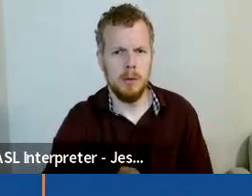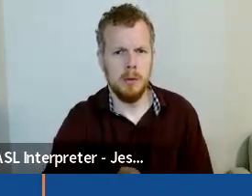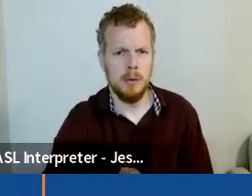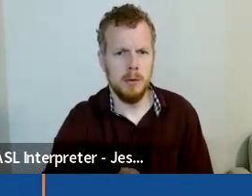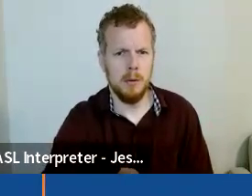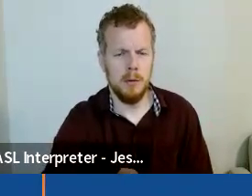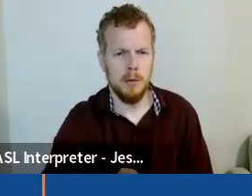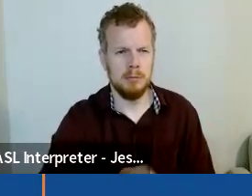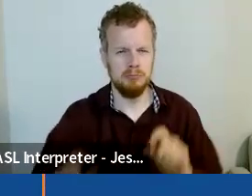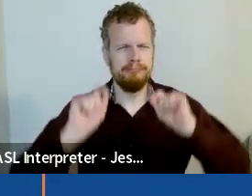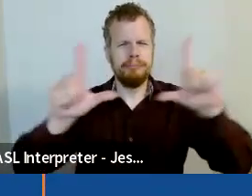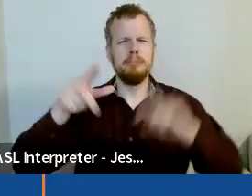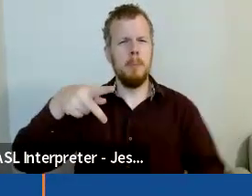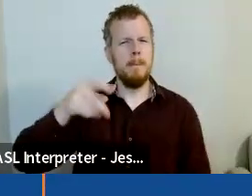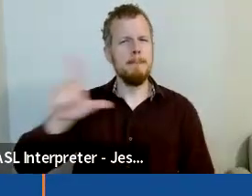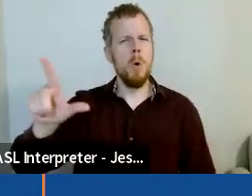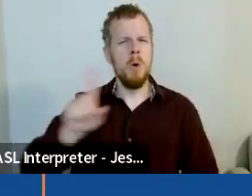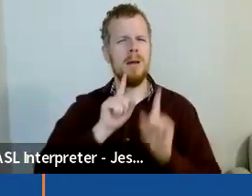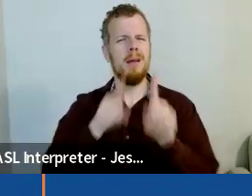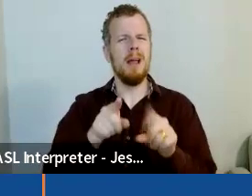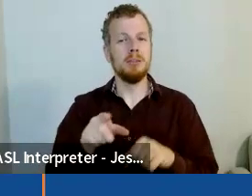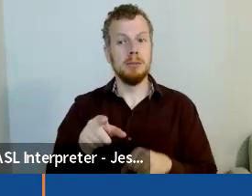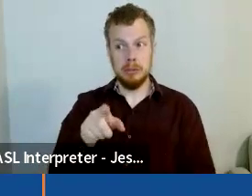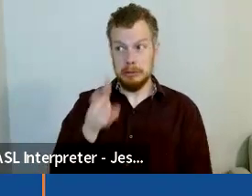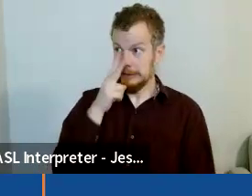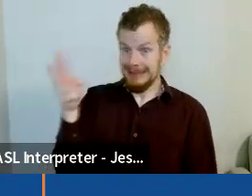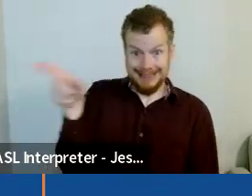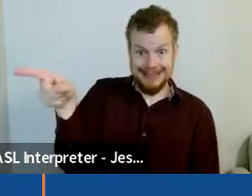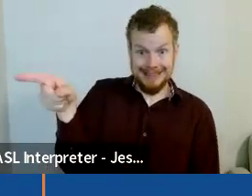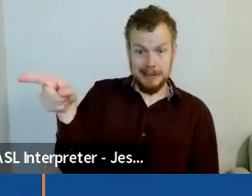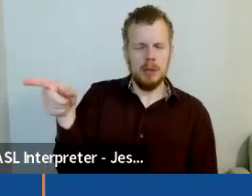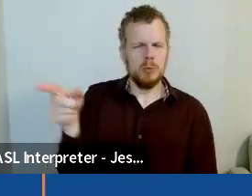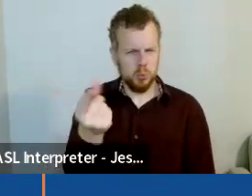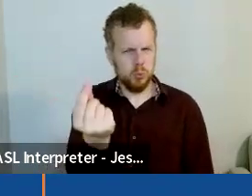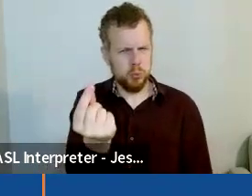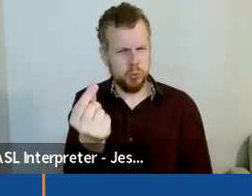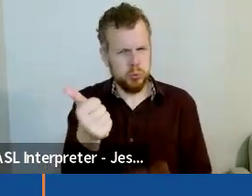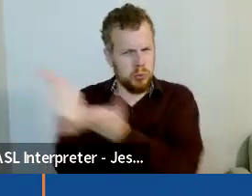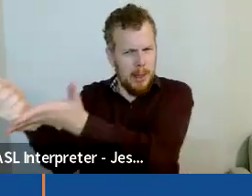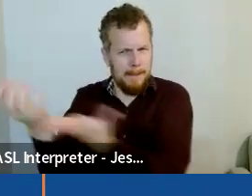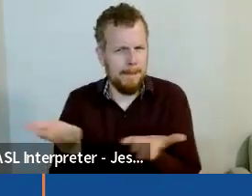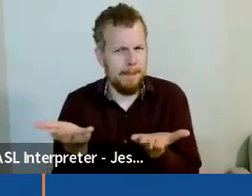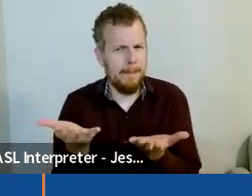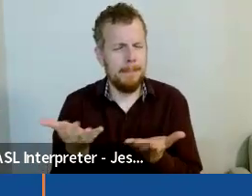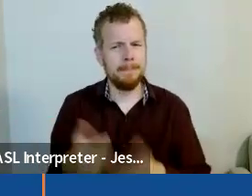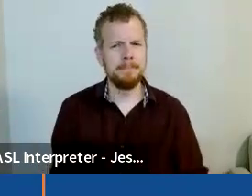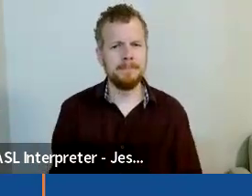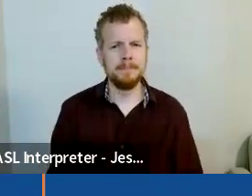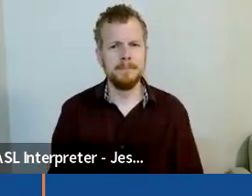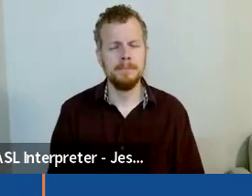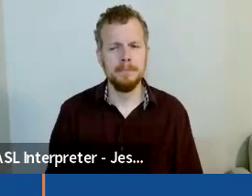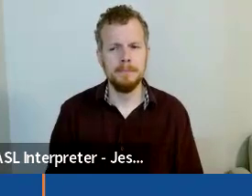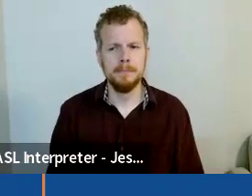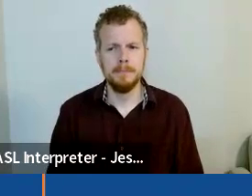your answer on the poll that just came up, and then we'll give you all a moment to answer and we'll go over